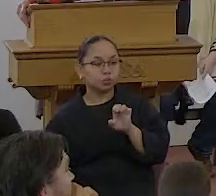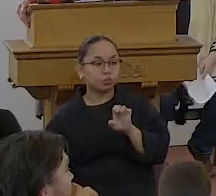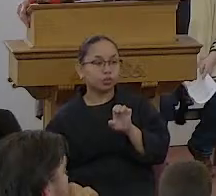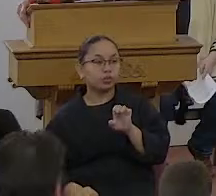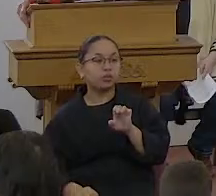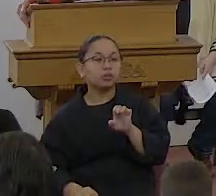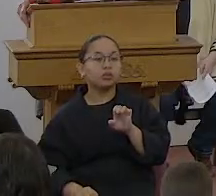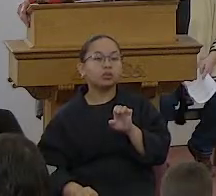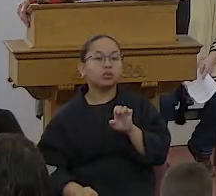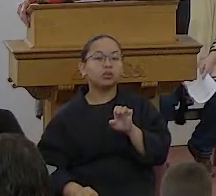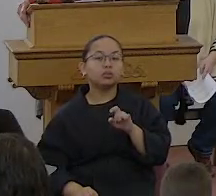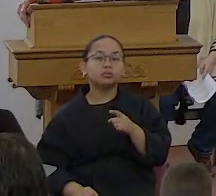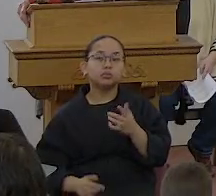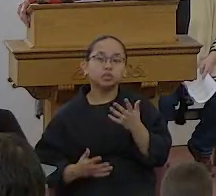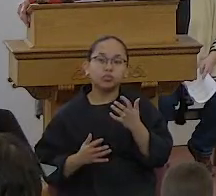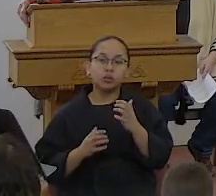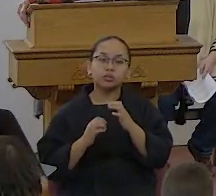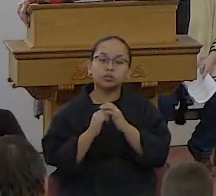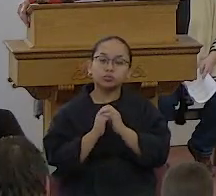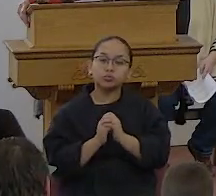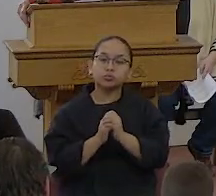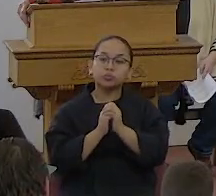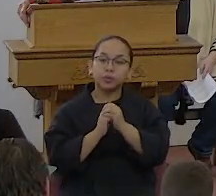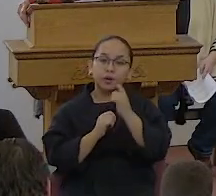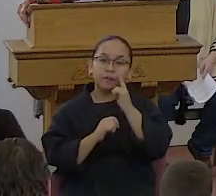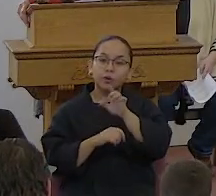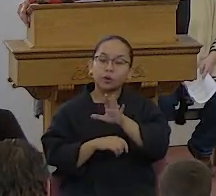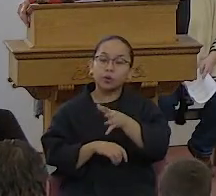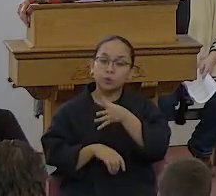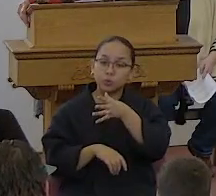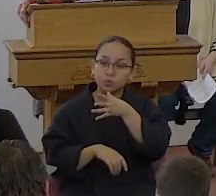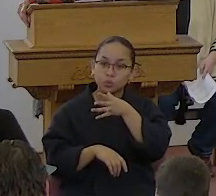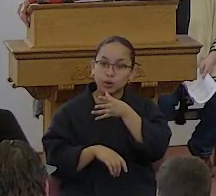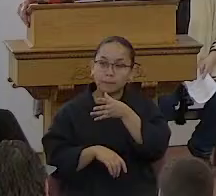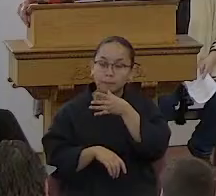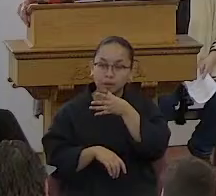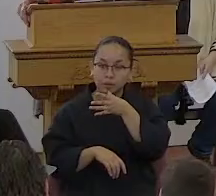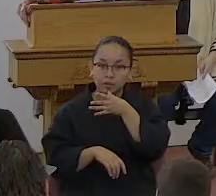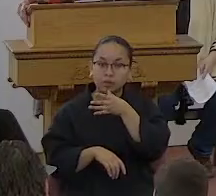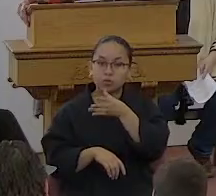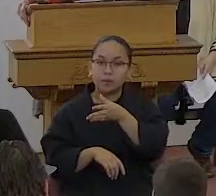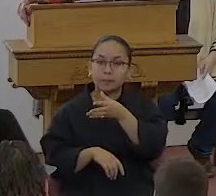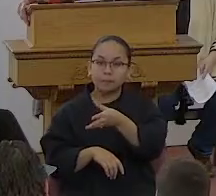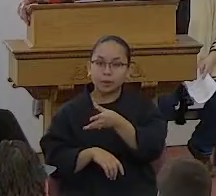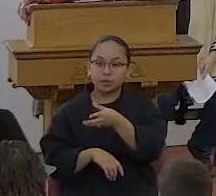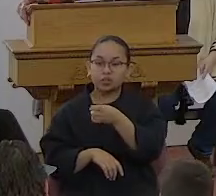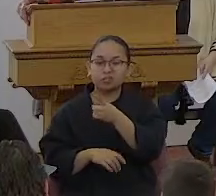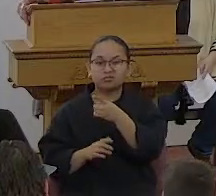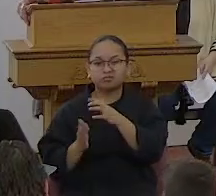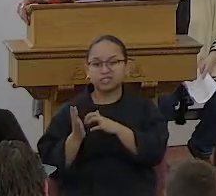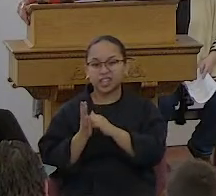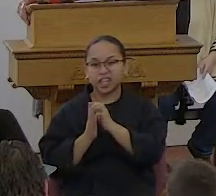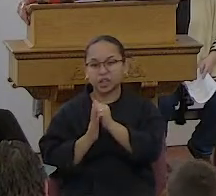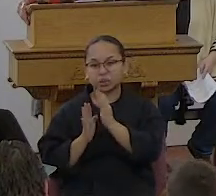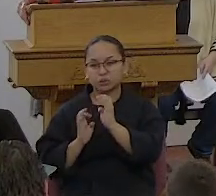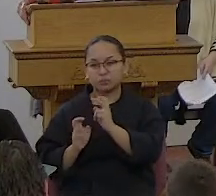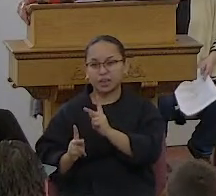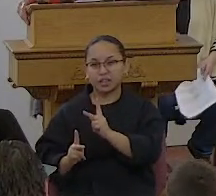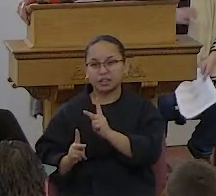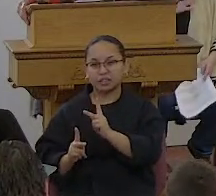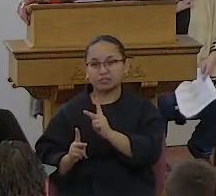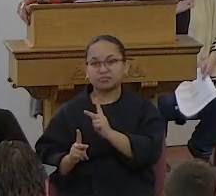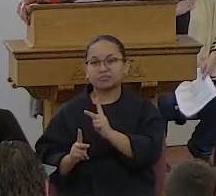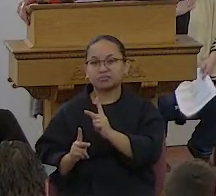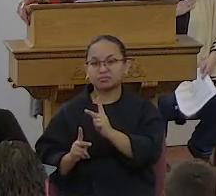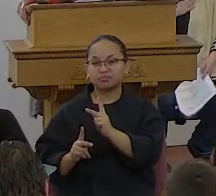She wants us to pray for her grandma Teresa. Her cancer is back, stage 4. This is hard